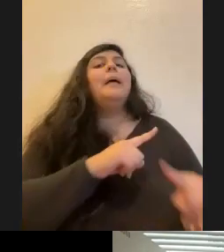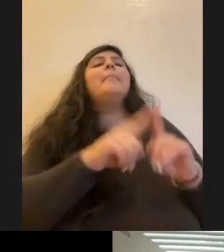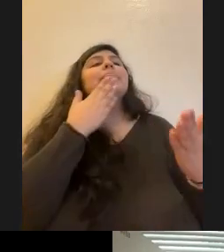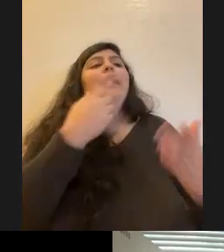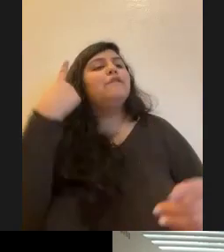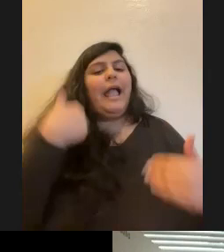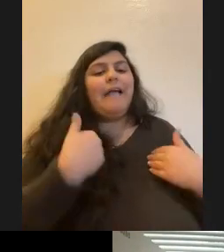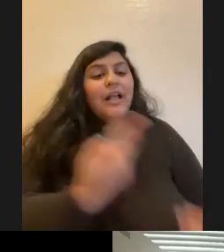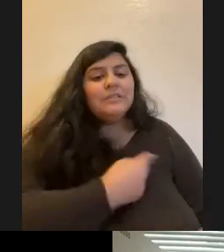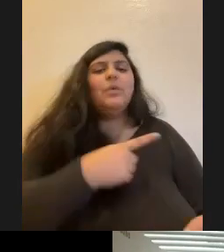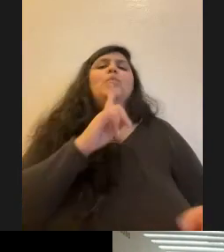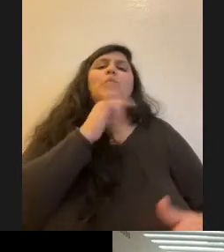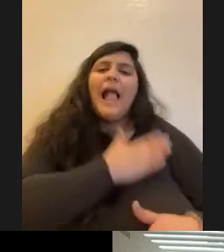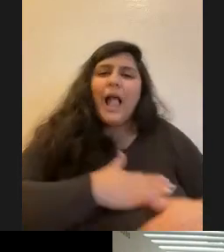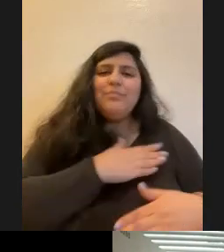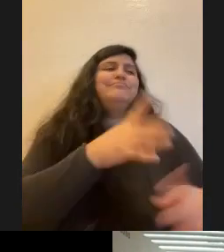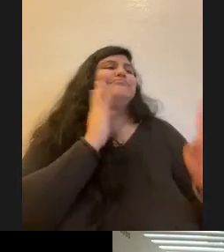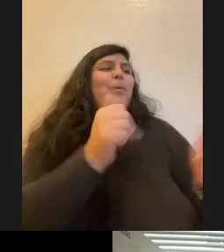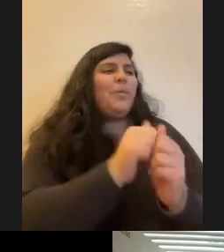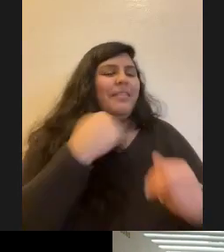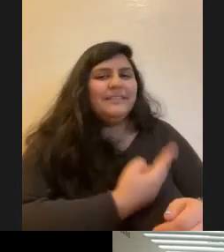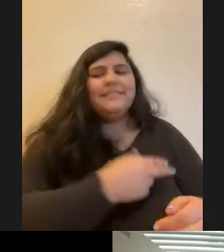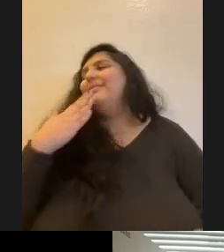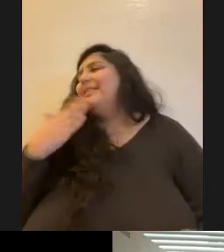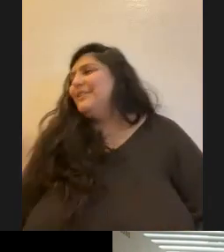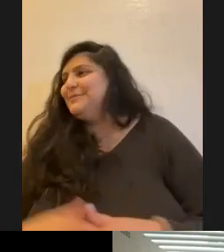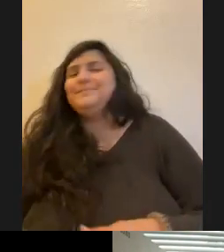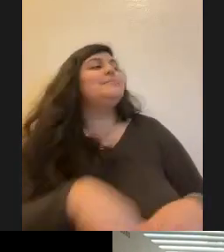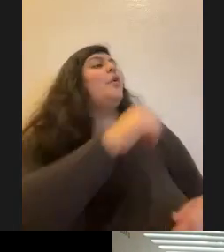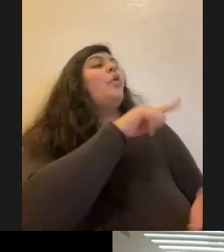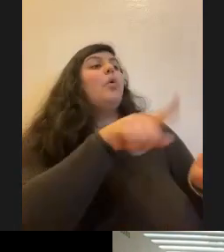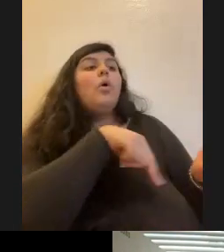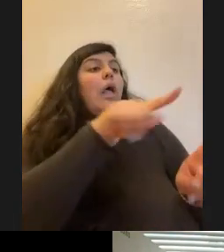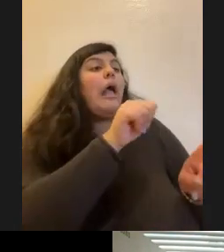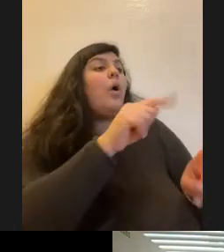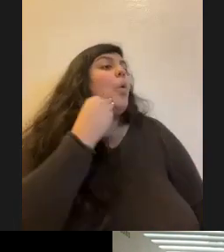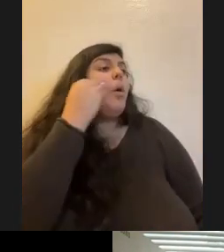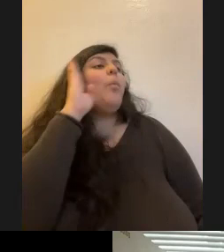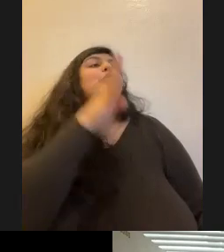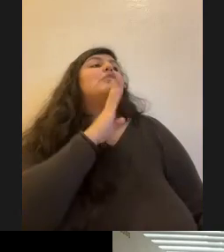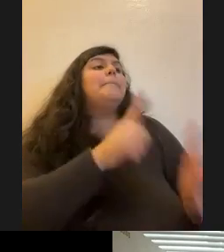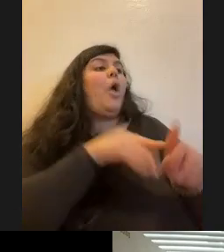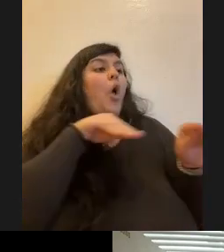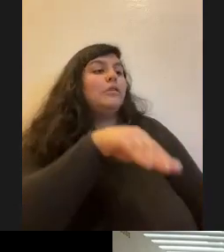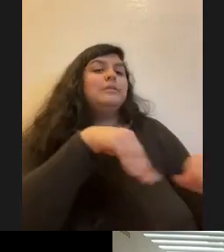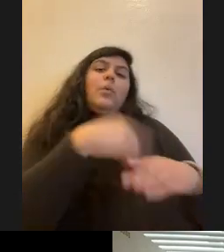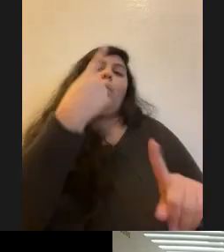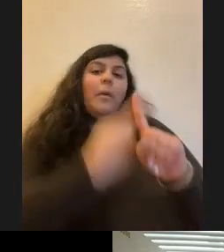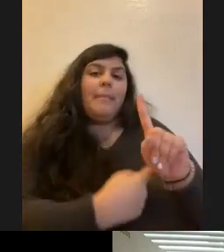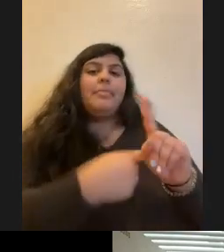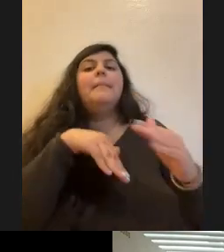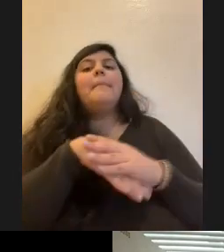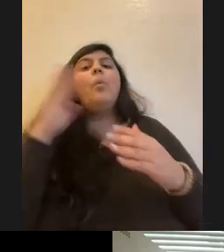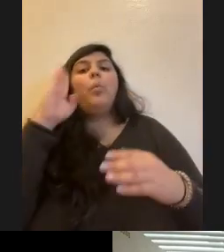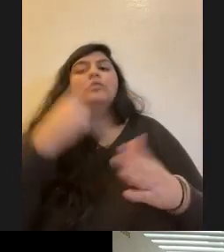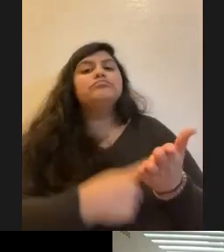really appreciate you taking the time to talk with us. Everybody at home, we will be talking about oceans again in a month, but this time we're going to be talking